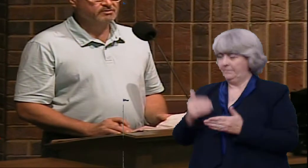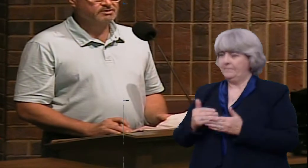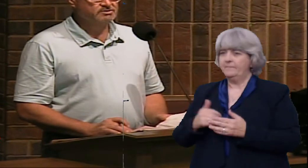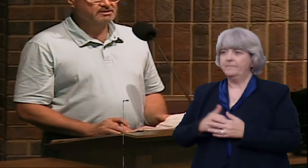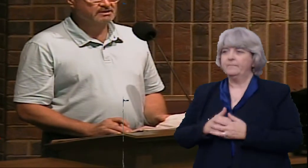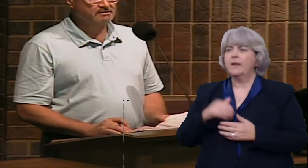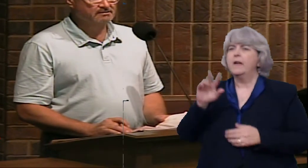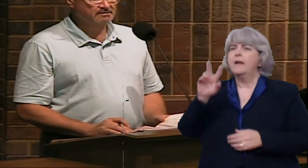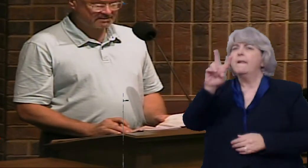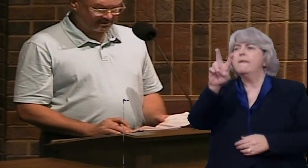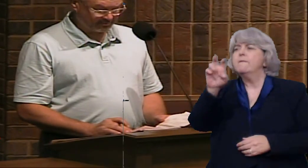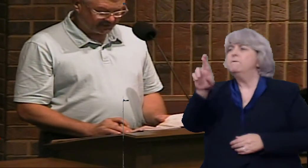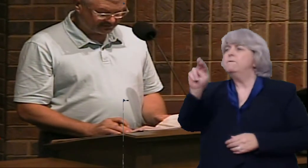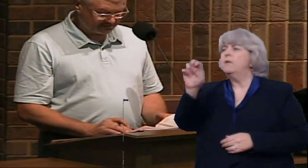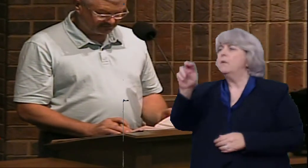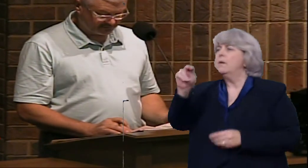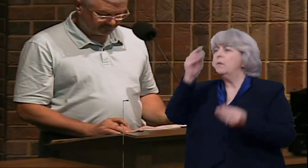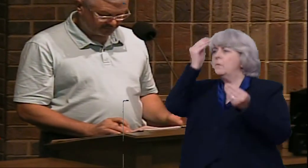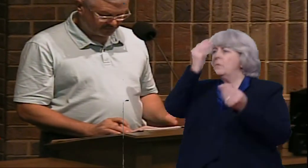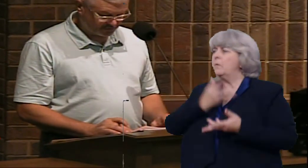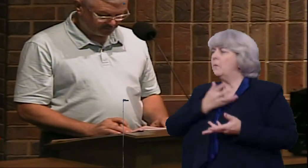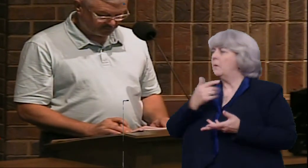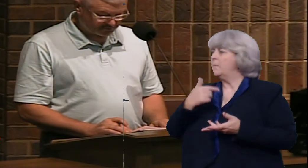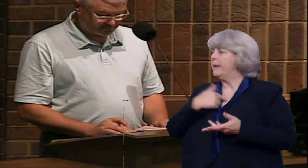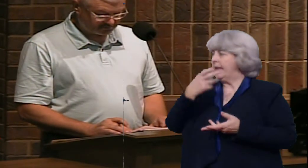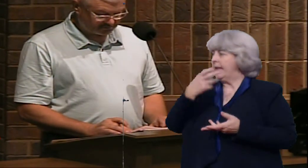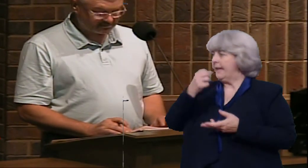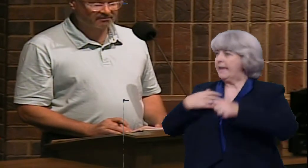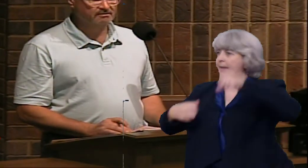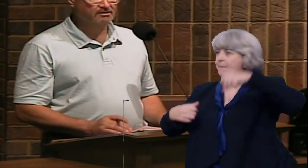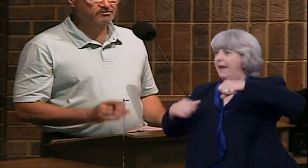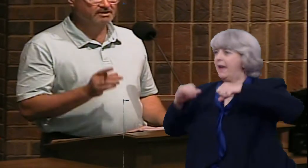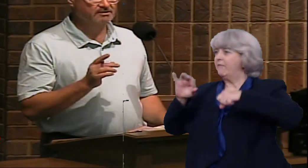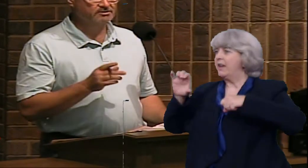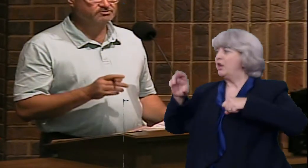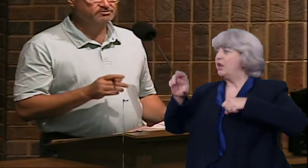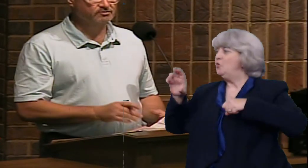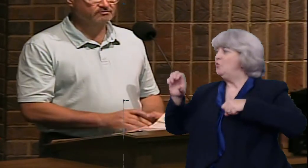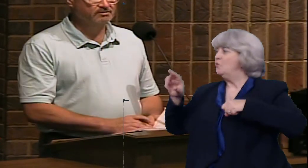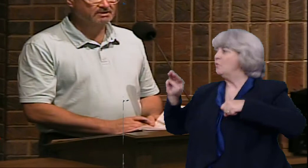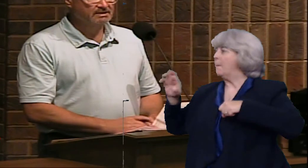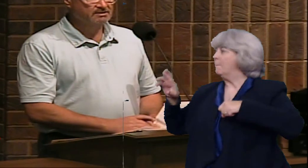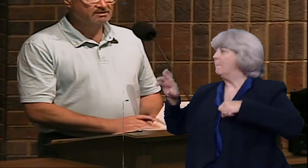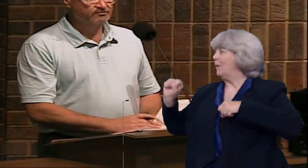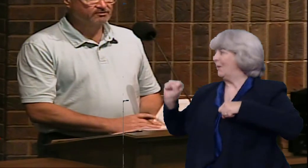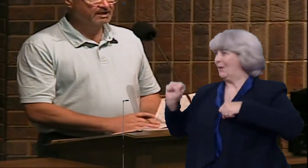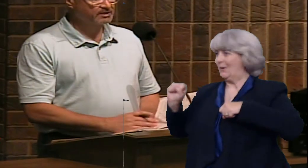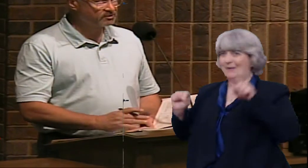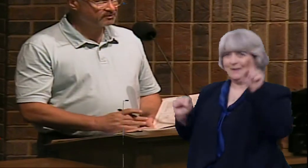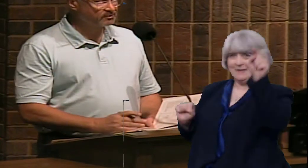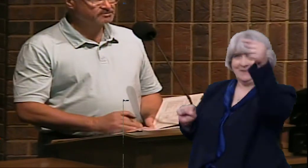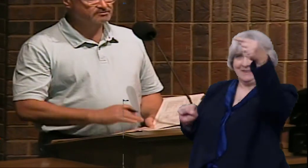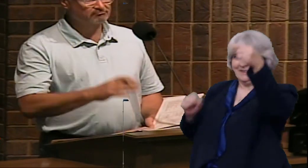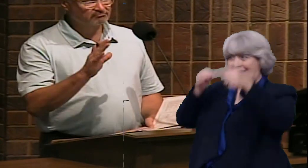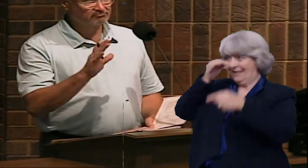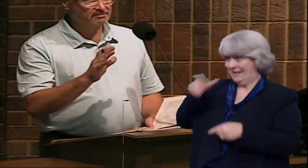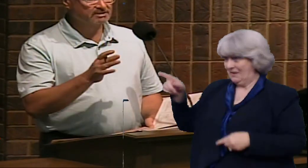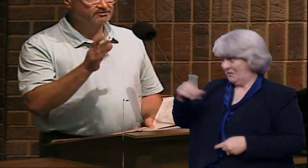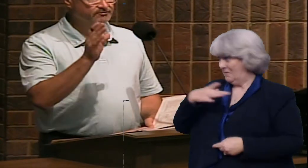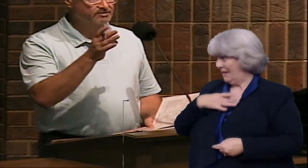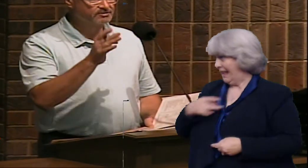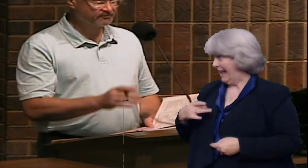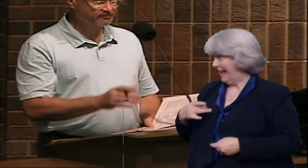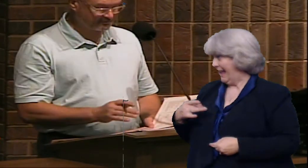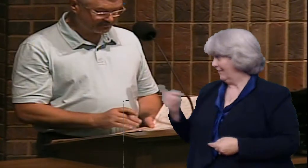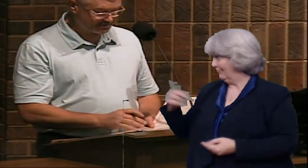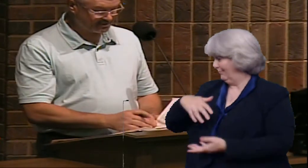Vernon mentioned that he's got a basket of cucumbers that are located in usher's room. So if you like cucumbers, and